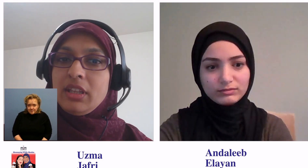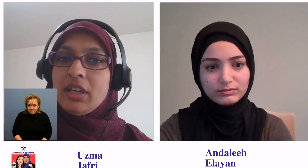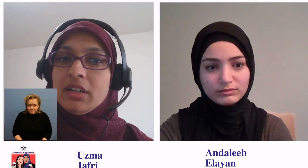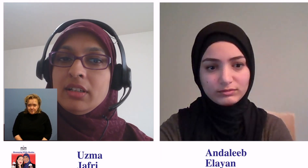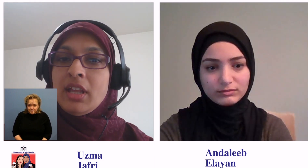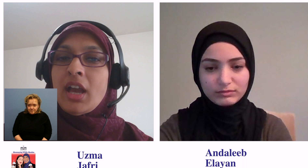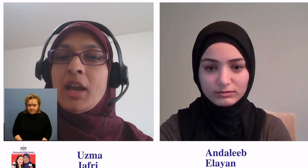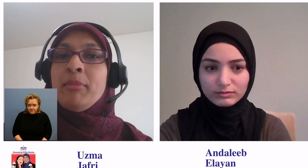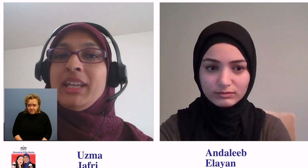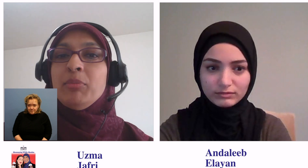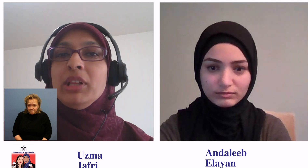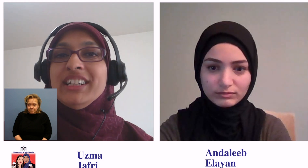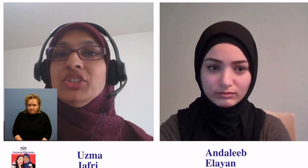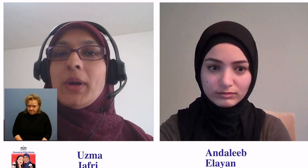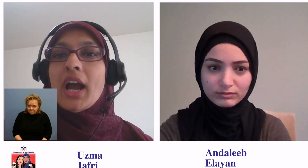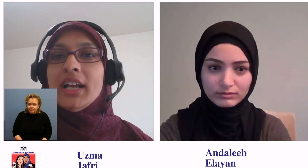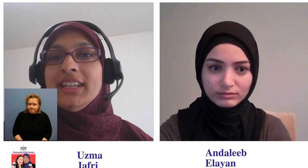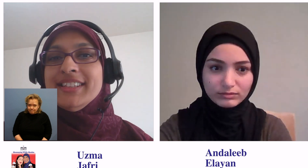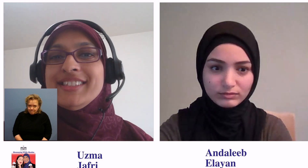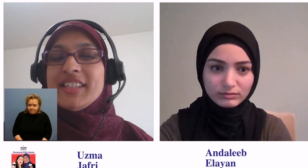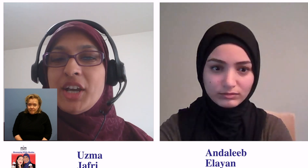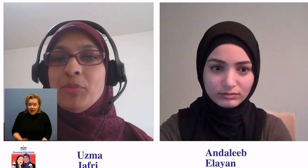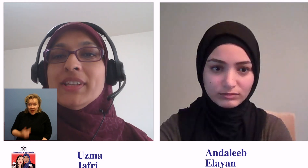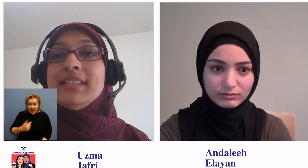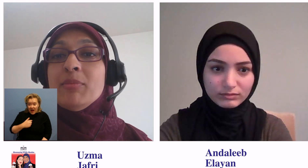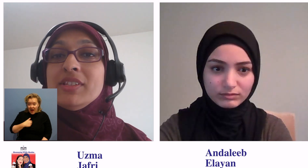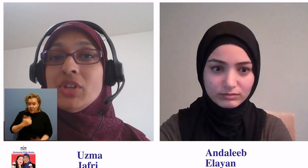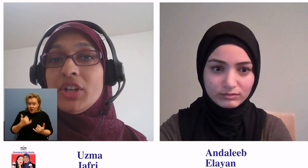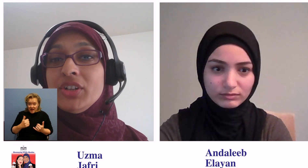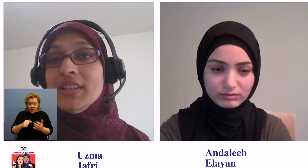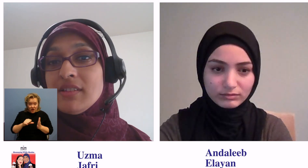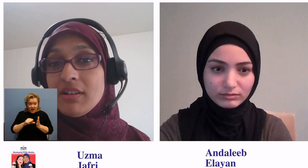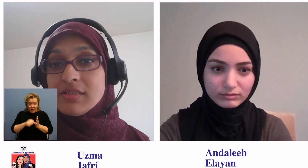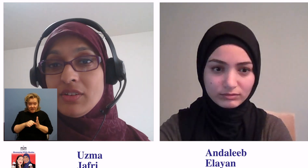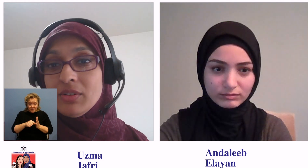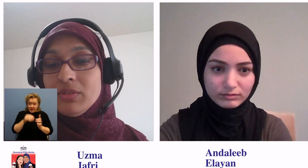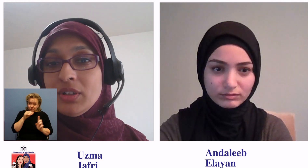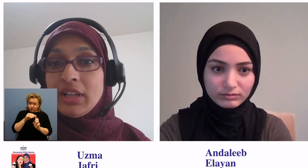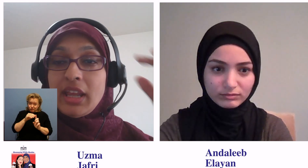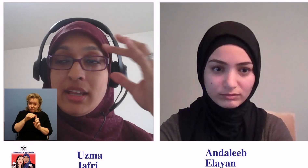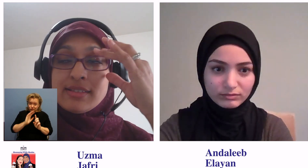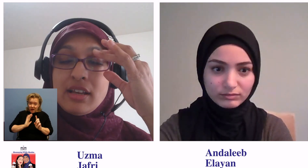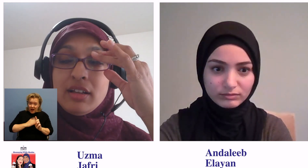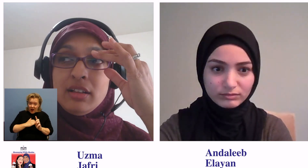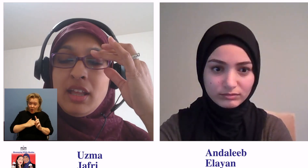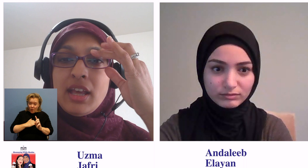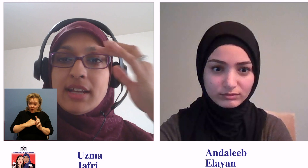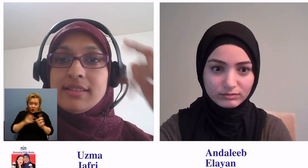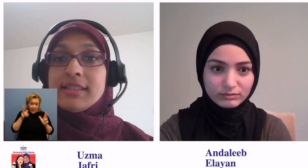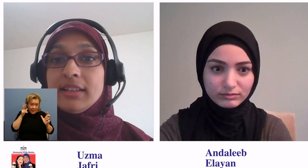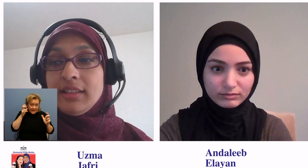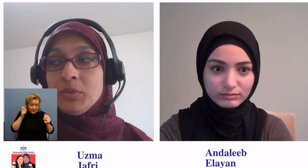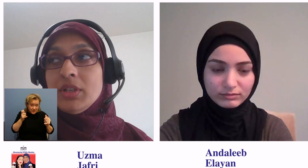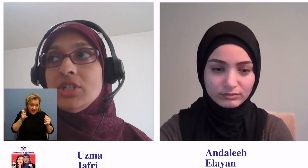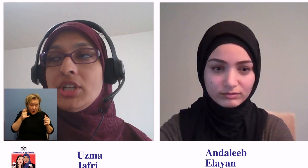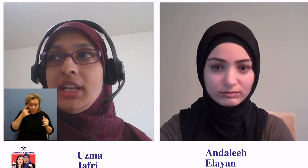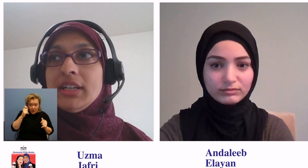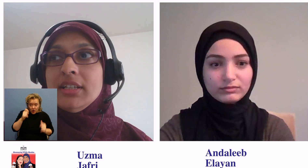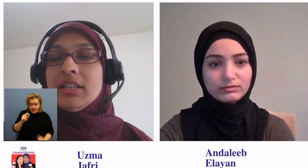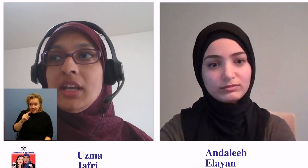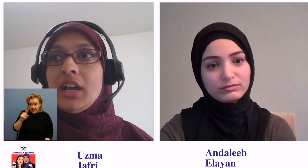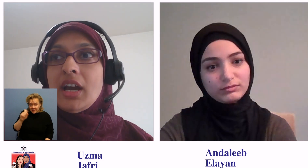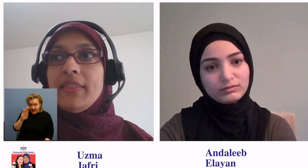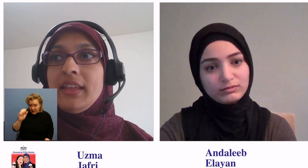place. I'm making a plug to our audience because Zeba's daughter is also learning ASL as a second language.